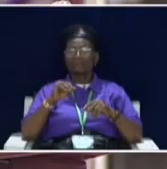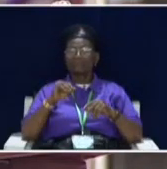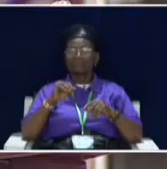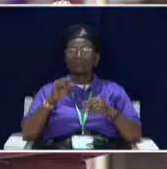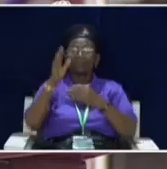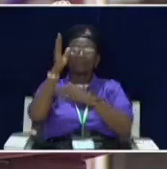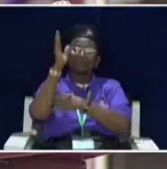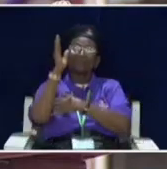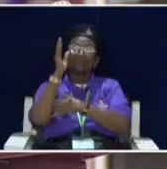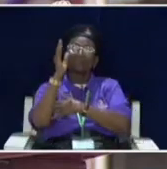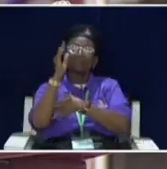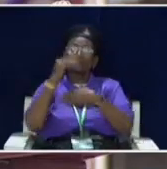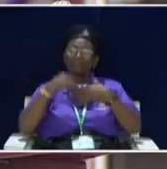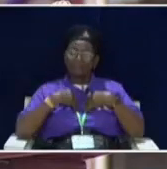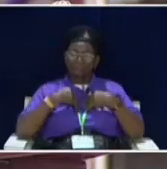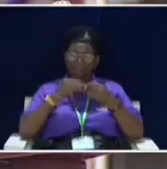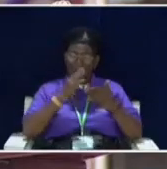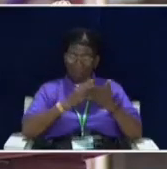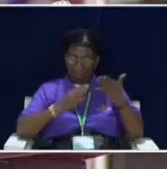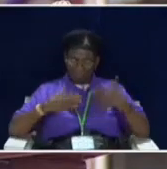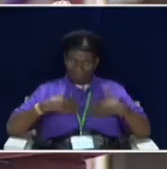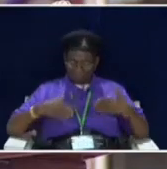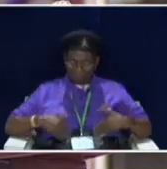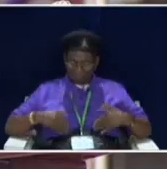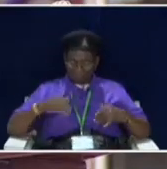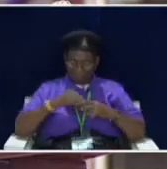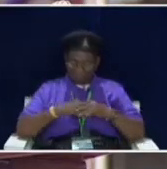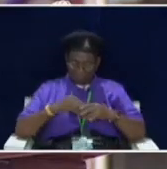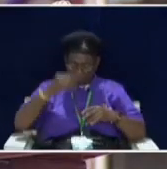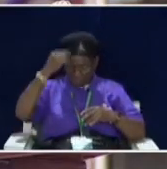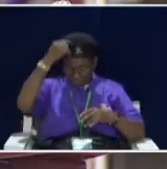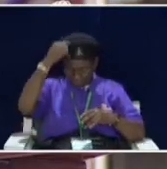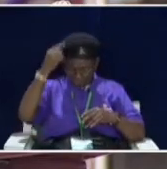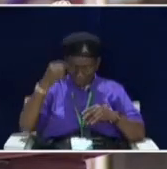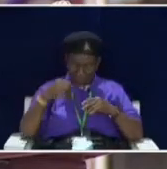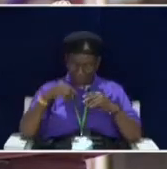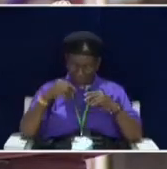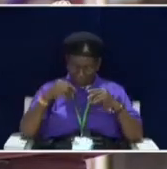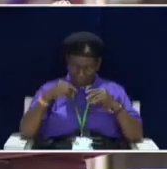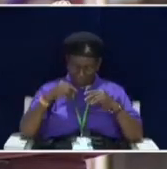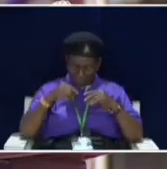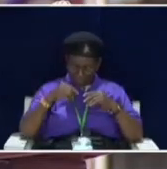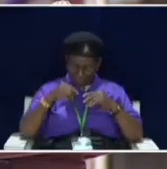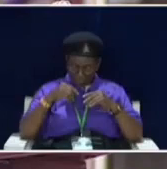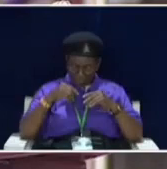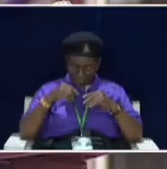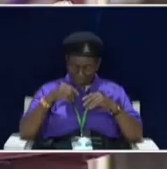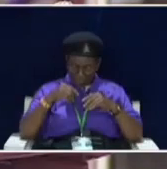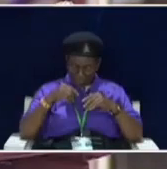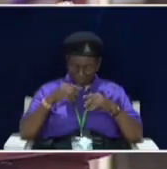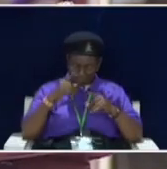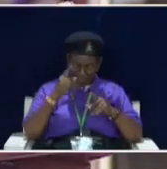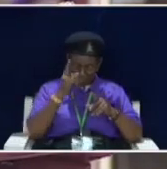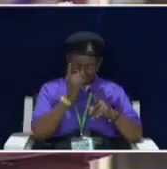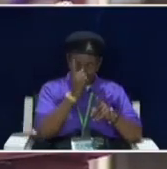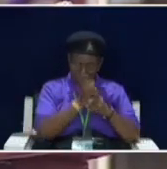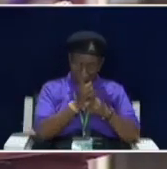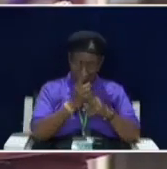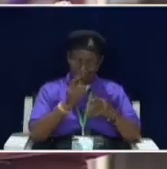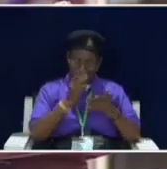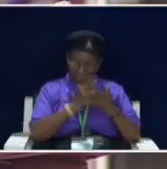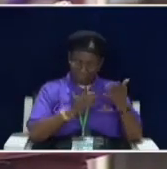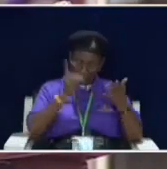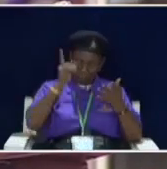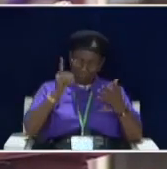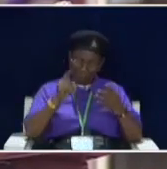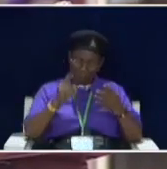God has somebody in mind. Olorun ni enikan pato lokan. Just someone